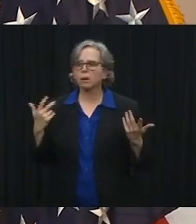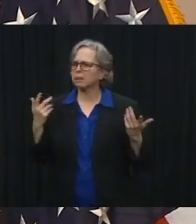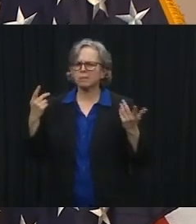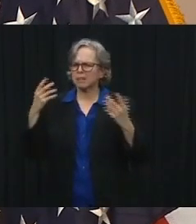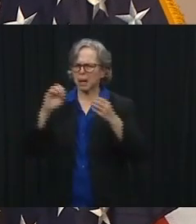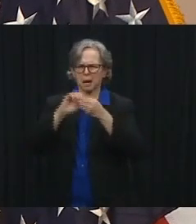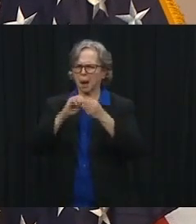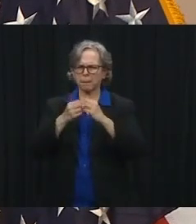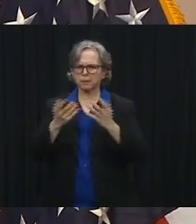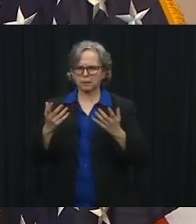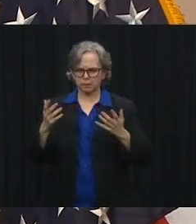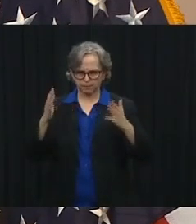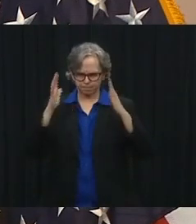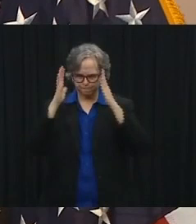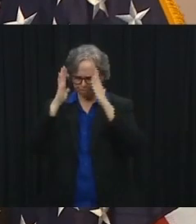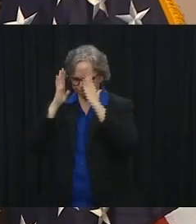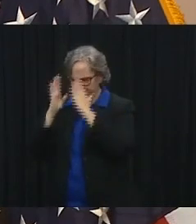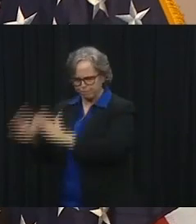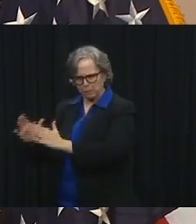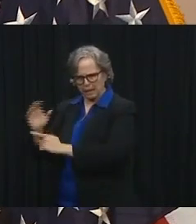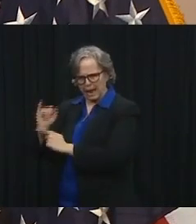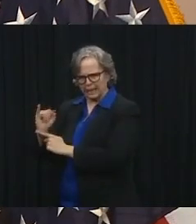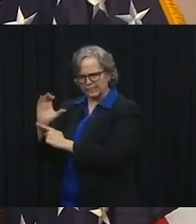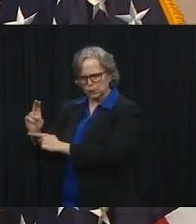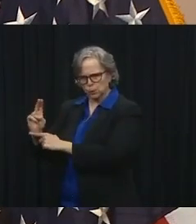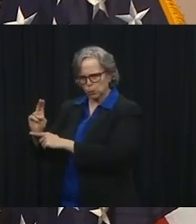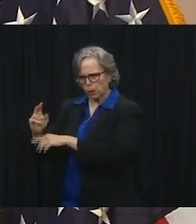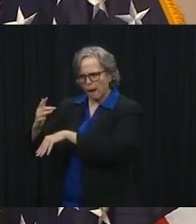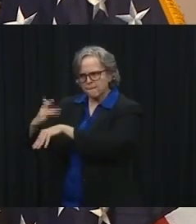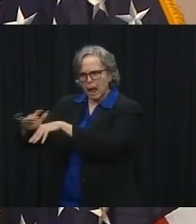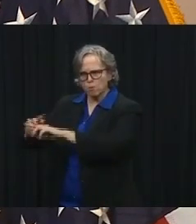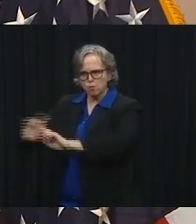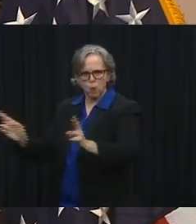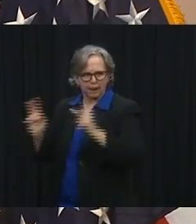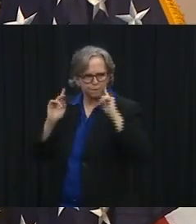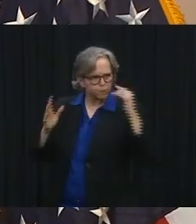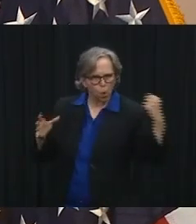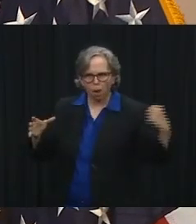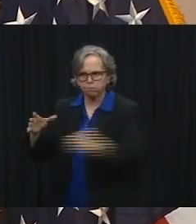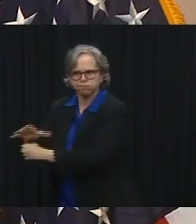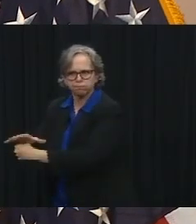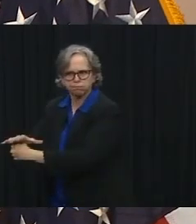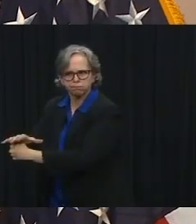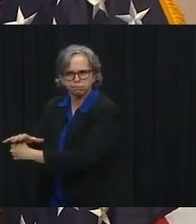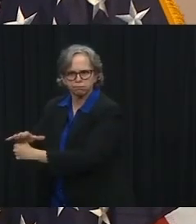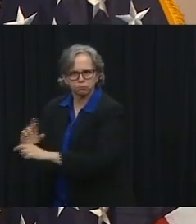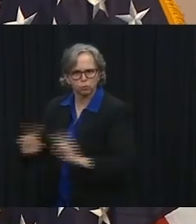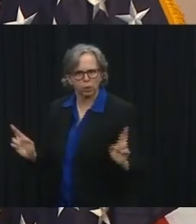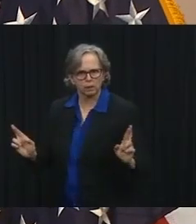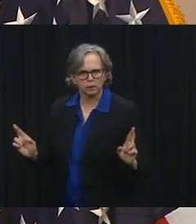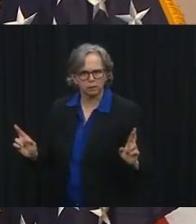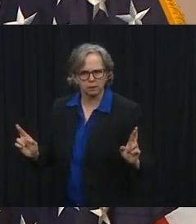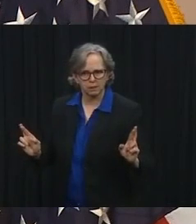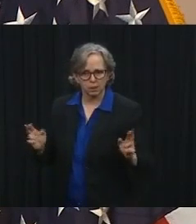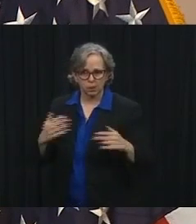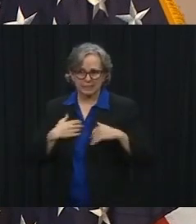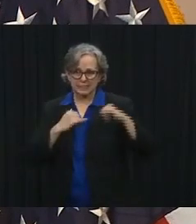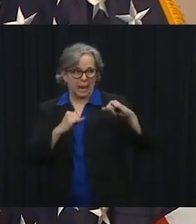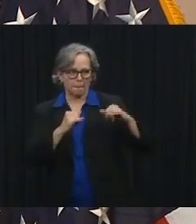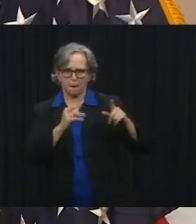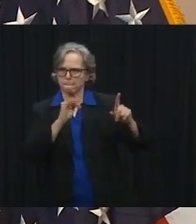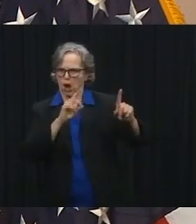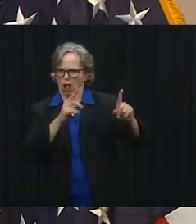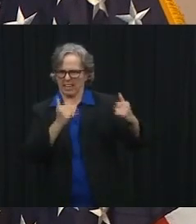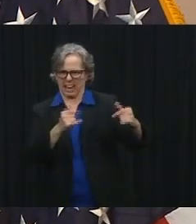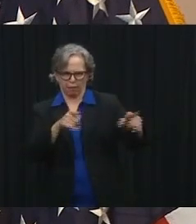bed capacity. What you're gonna see, and we're doing a lot of what we are seeing being done in Maryland, we're trying to keep